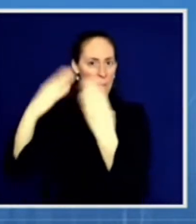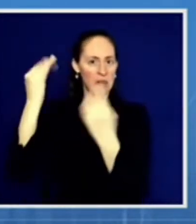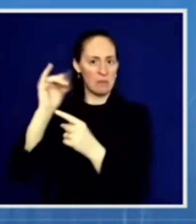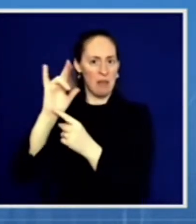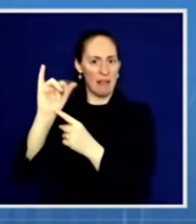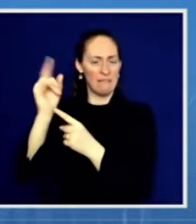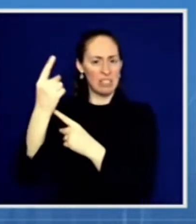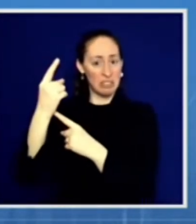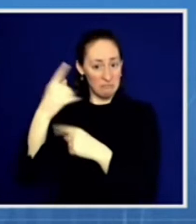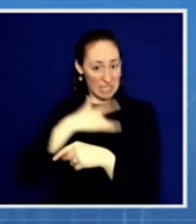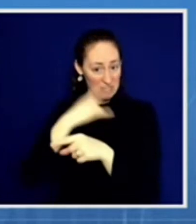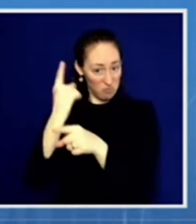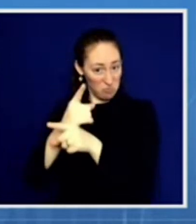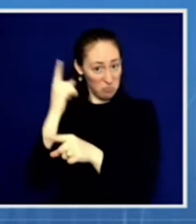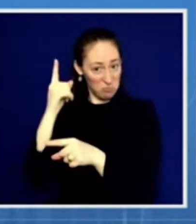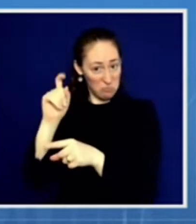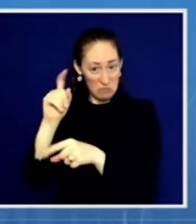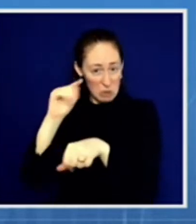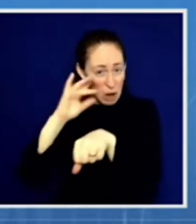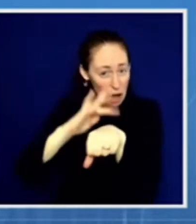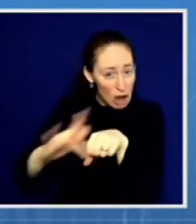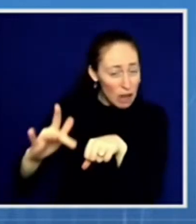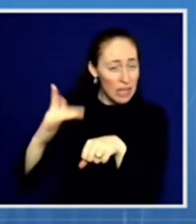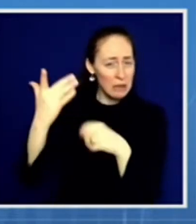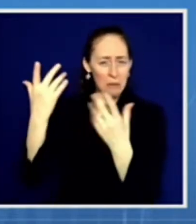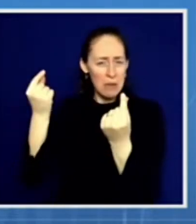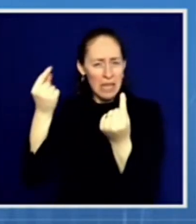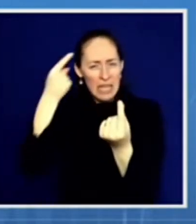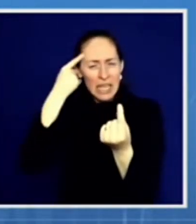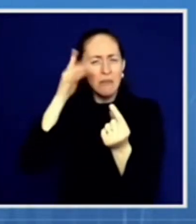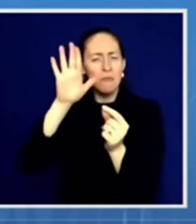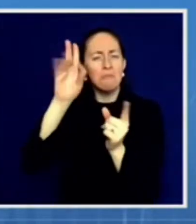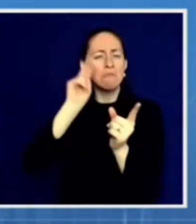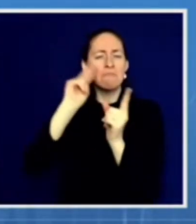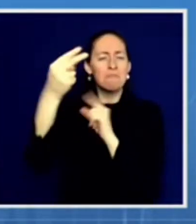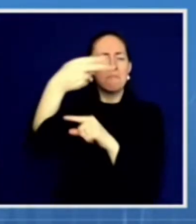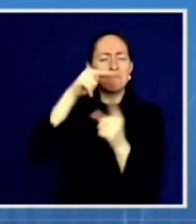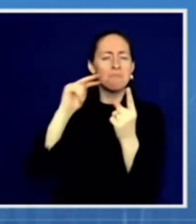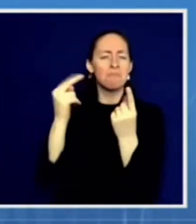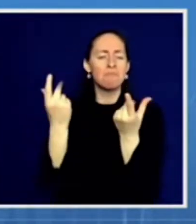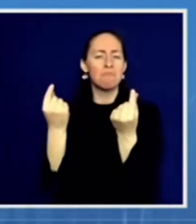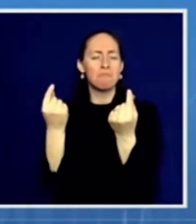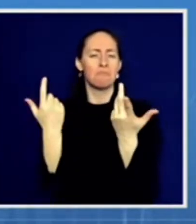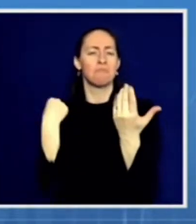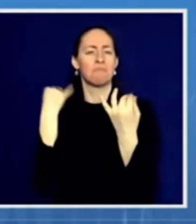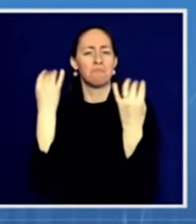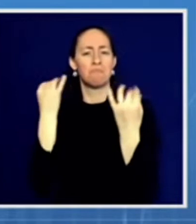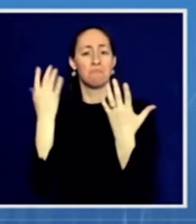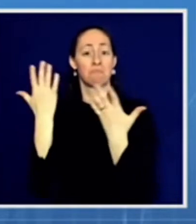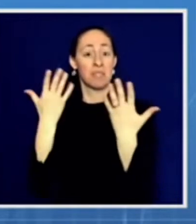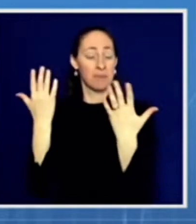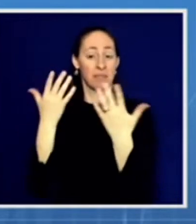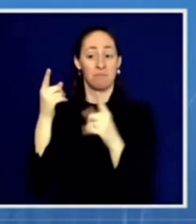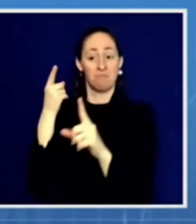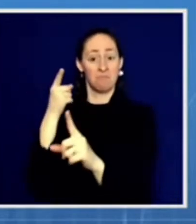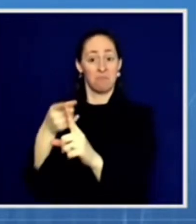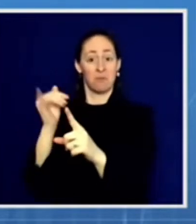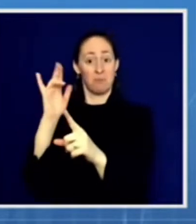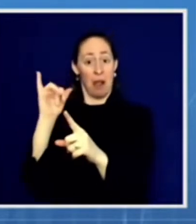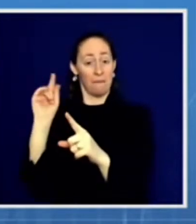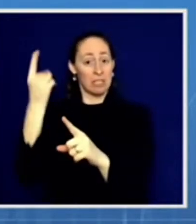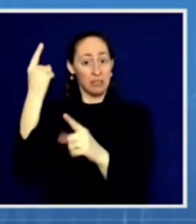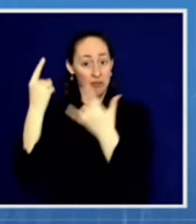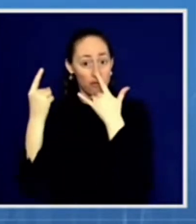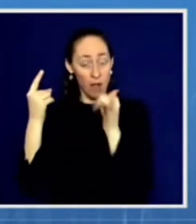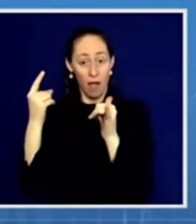explain, Dr. Wensley, sort of what that, what would be possible, or sort of now assumes likely on July 1st, then New York's going to 100%